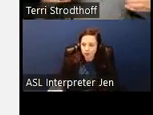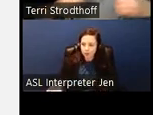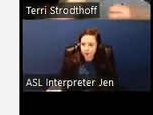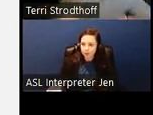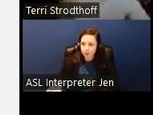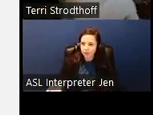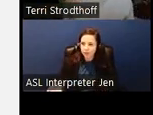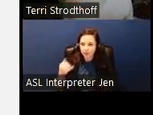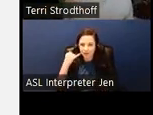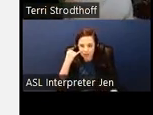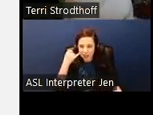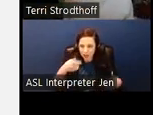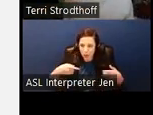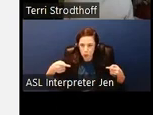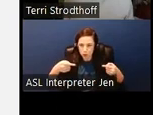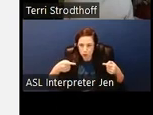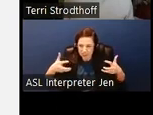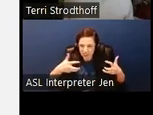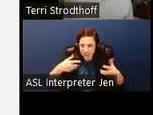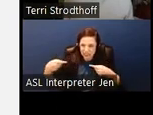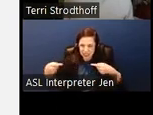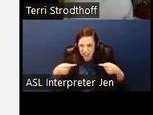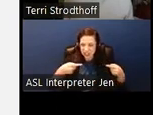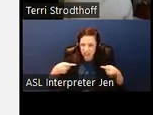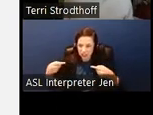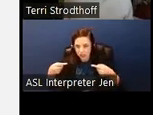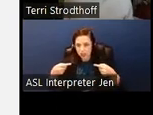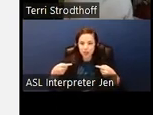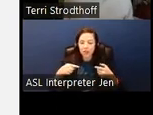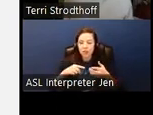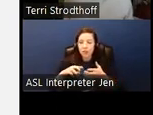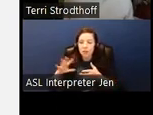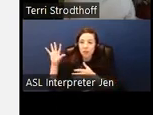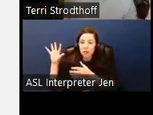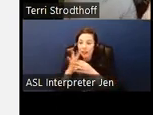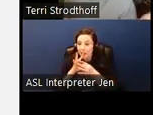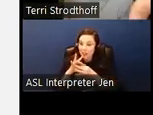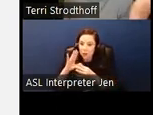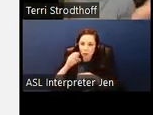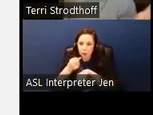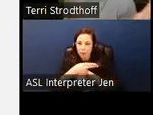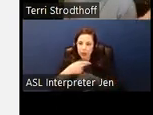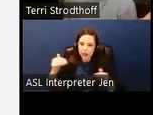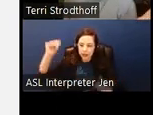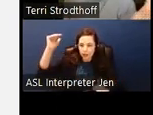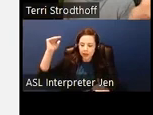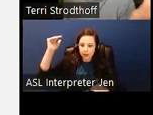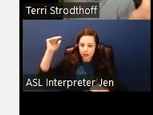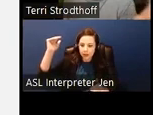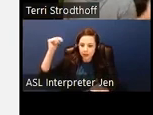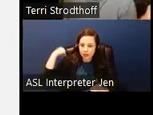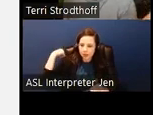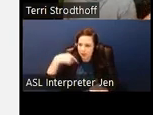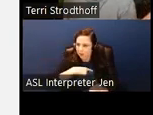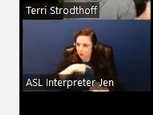a tension between these two, is that attachment wins every time. We have to figure out